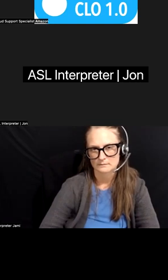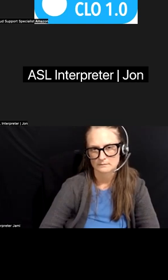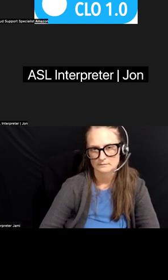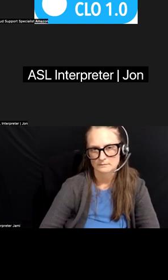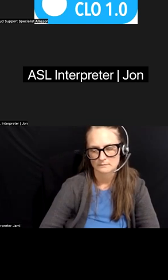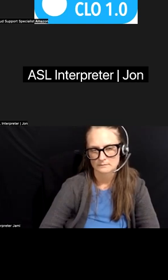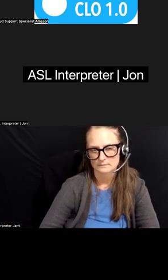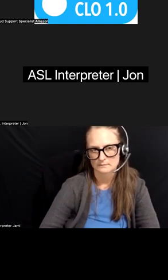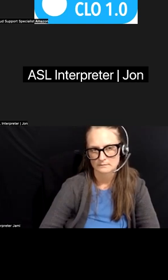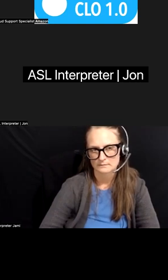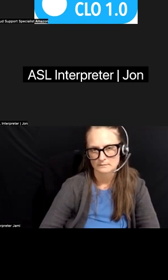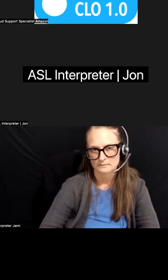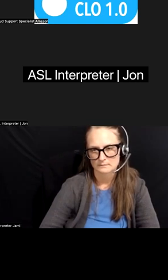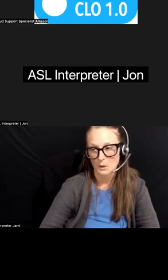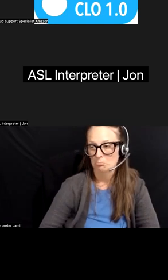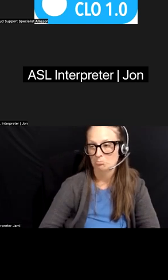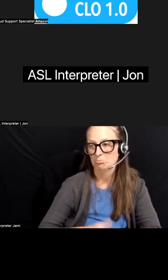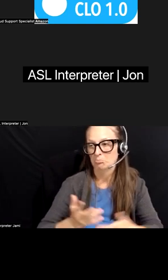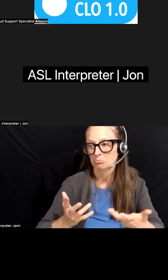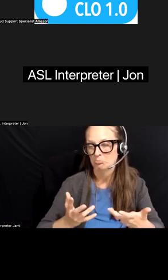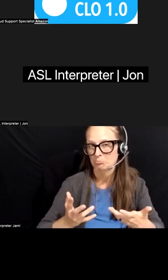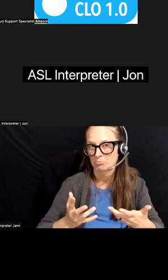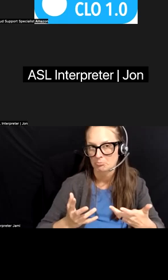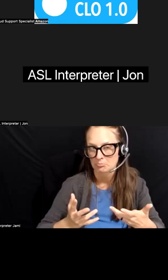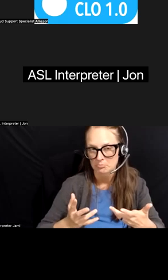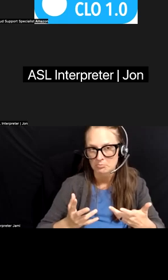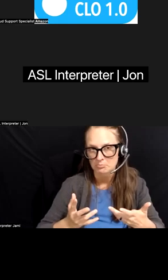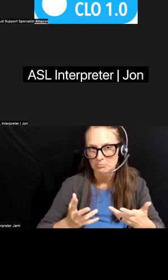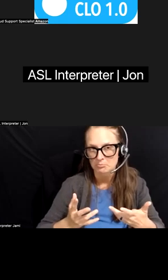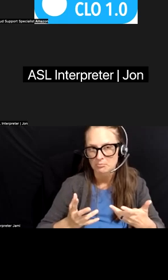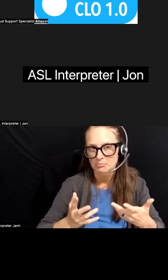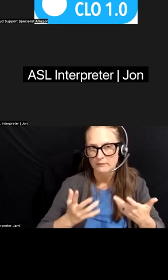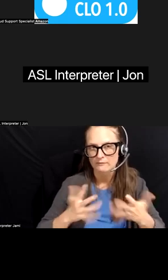We're on top of the hour. Right? Let's do